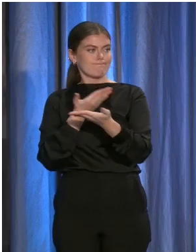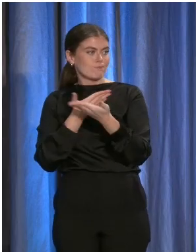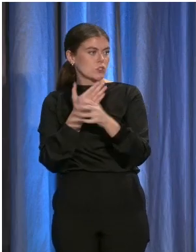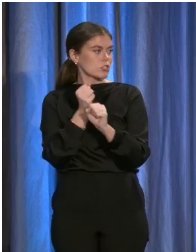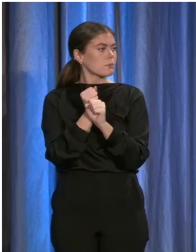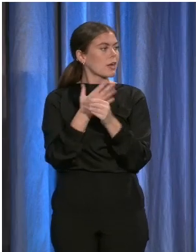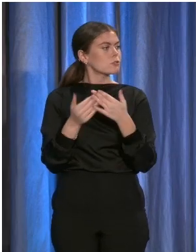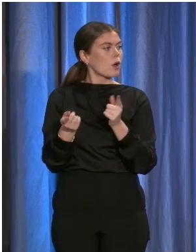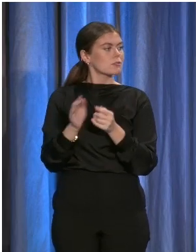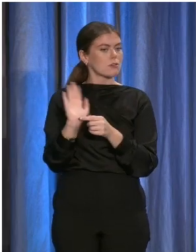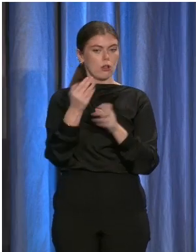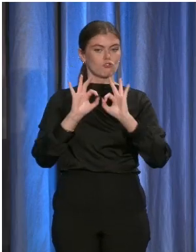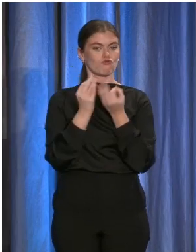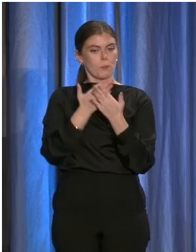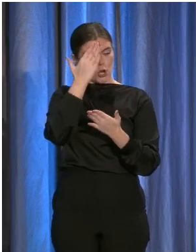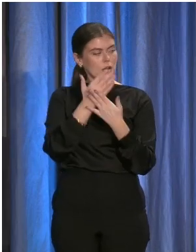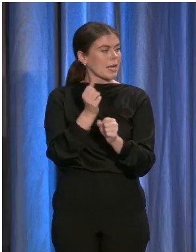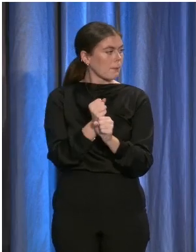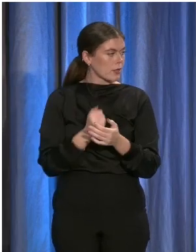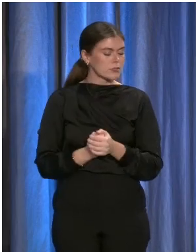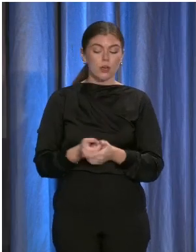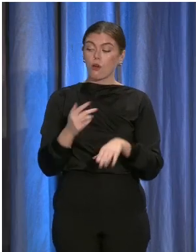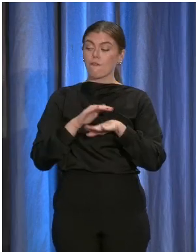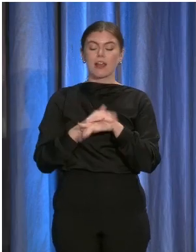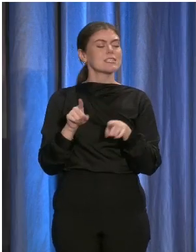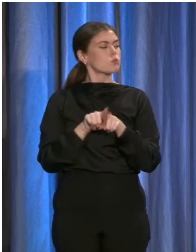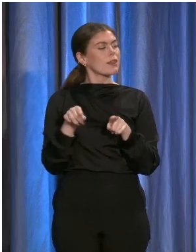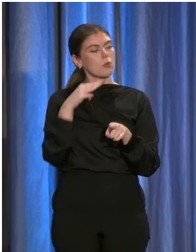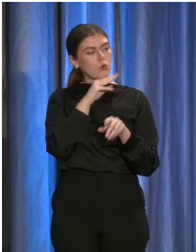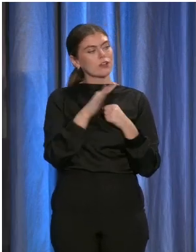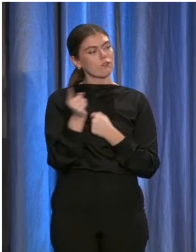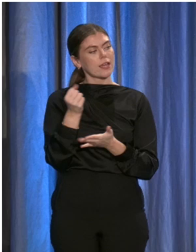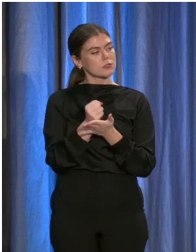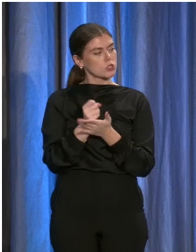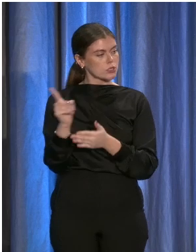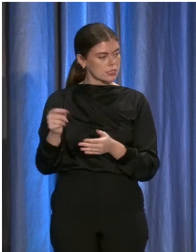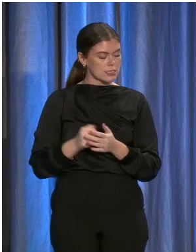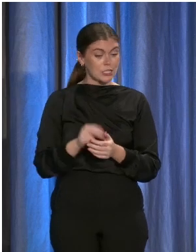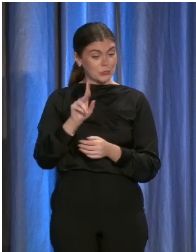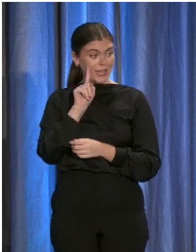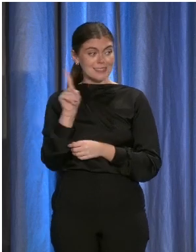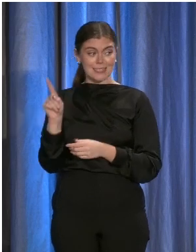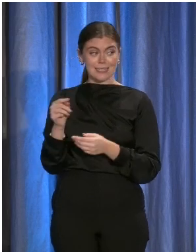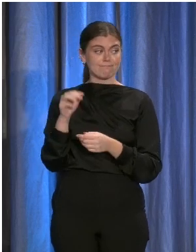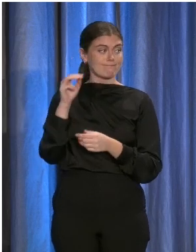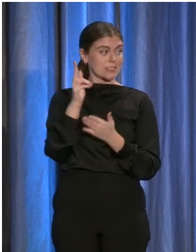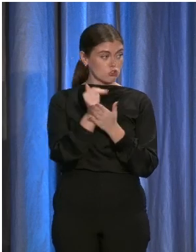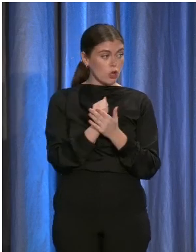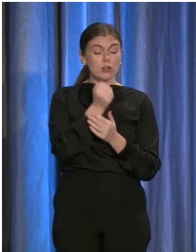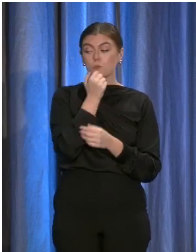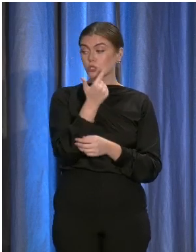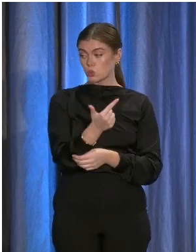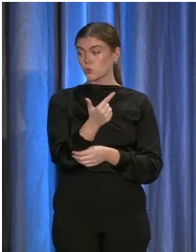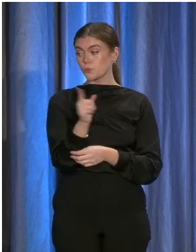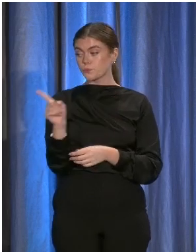they're learning. Friends, again, are really important to this young person. As you can see in number 2,